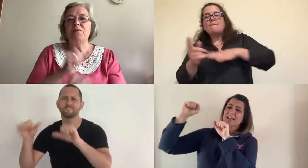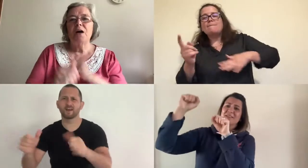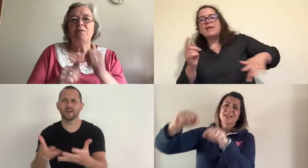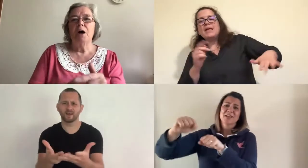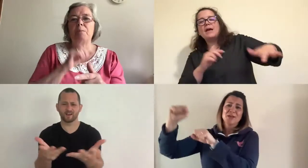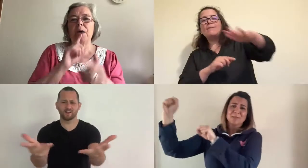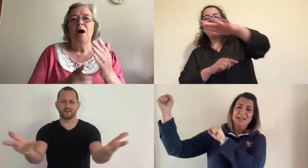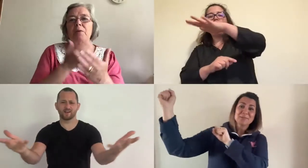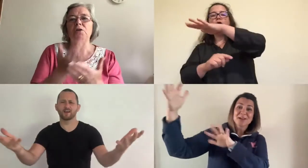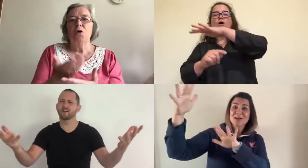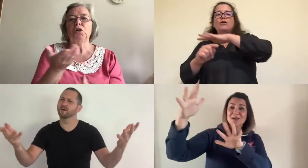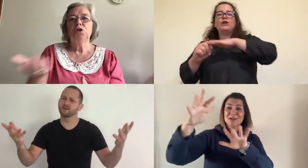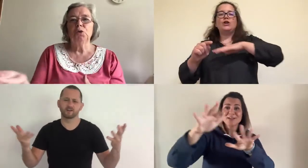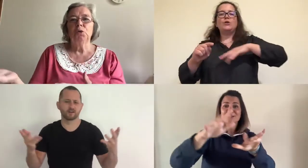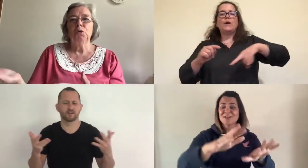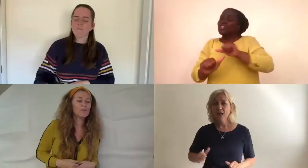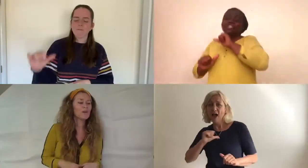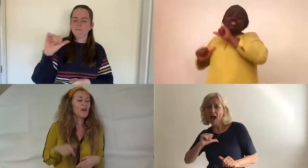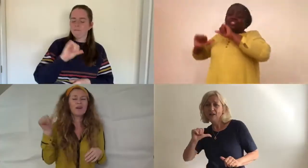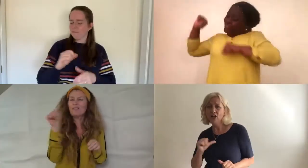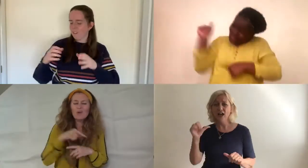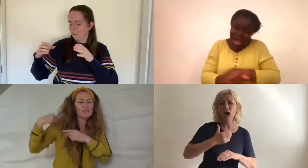his favor be upon you.